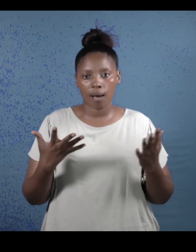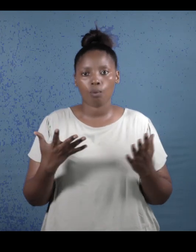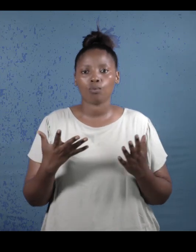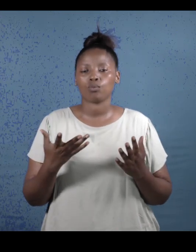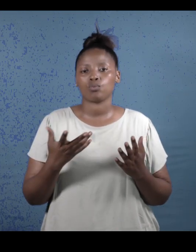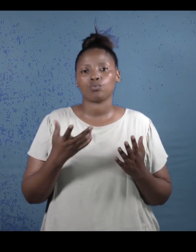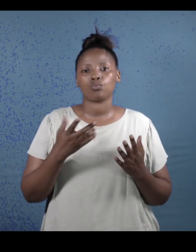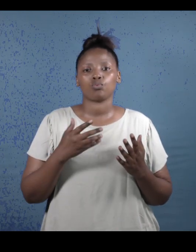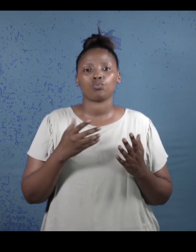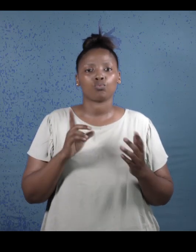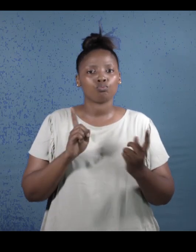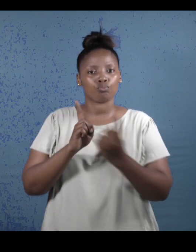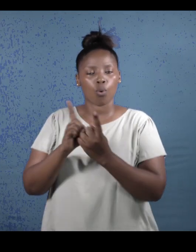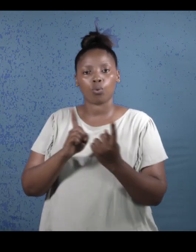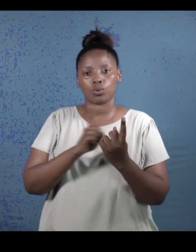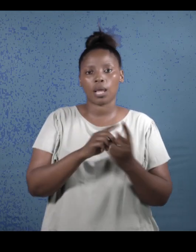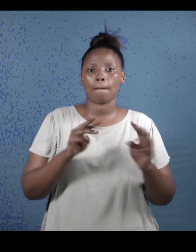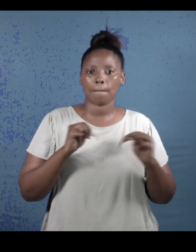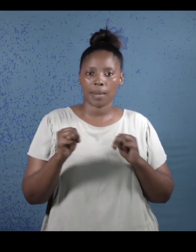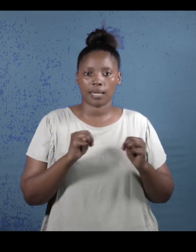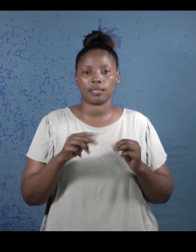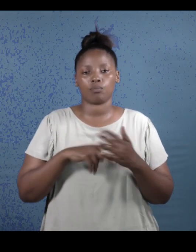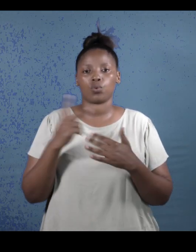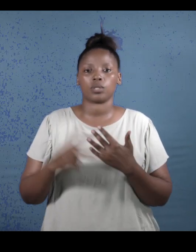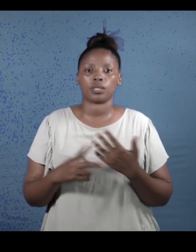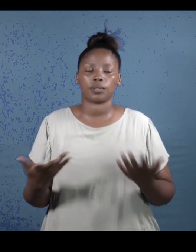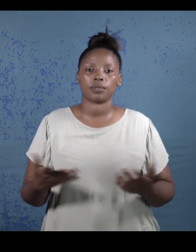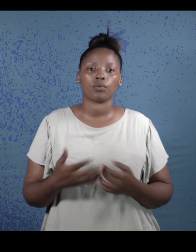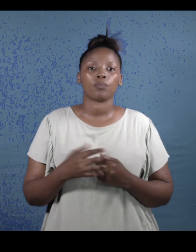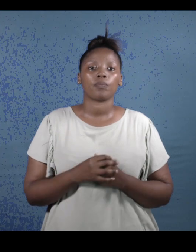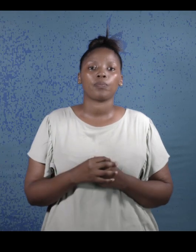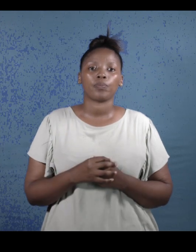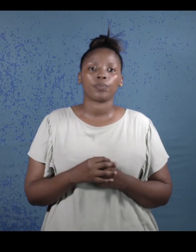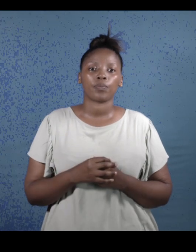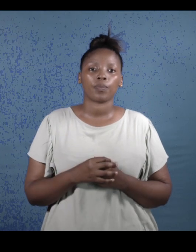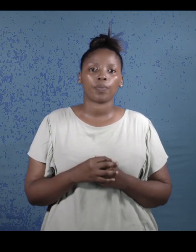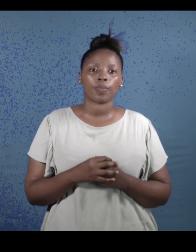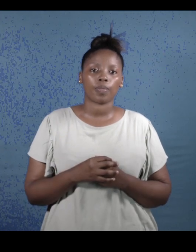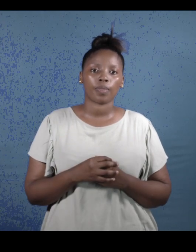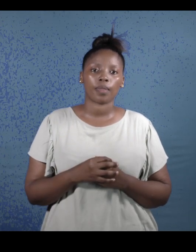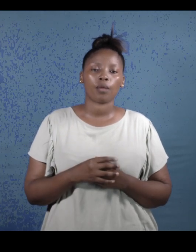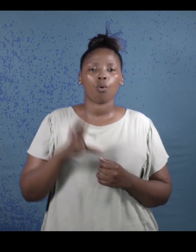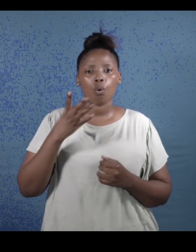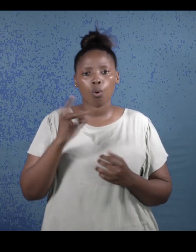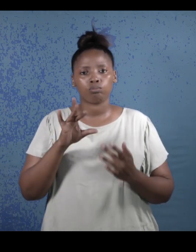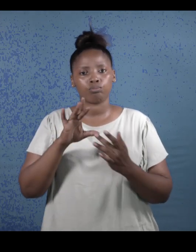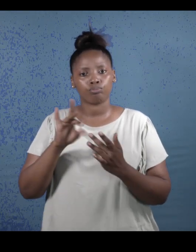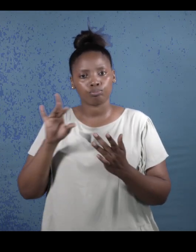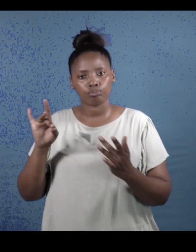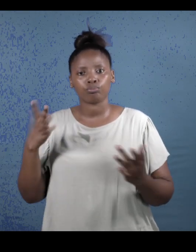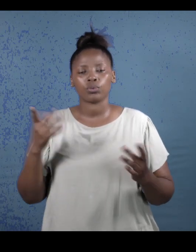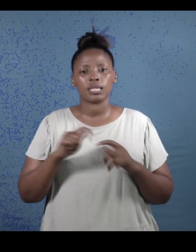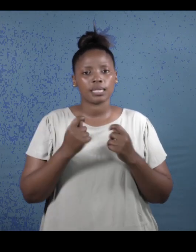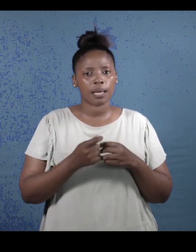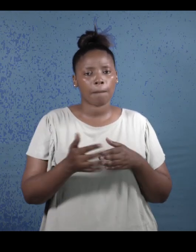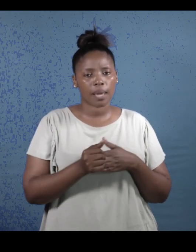risks. A risk management plan should be completed for any project. All project team members, together with stakeholders,